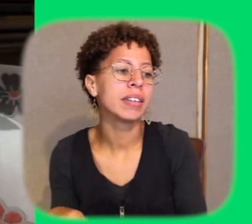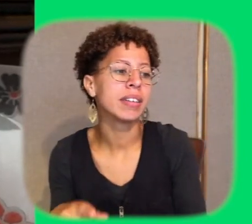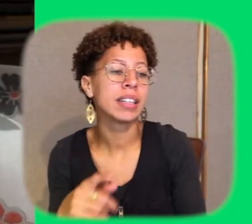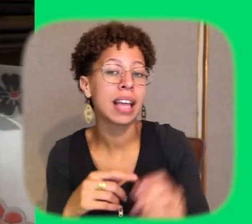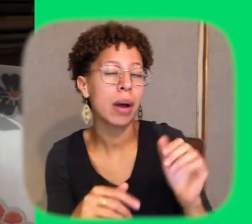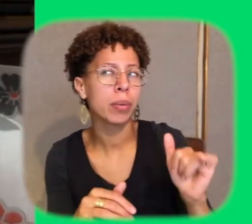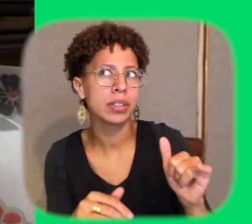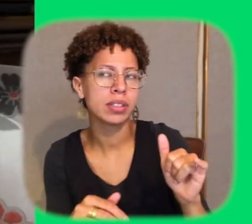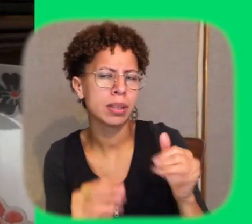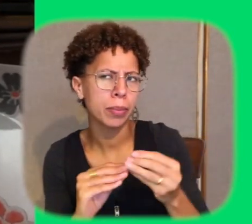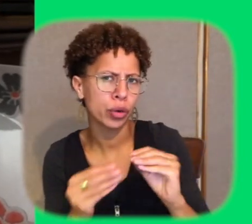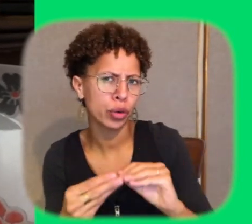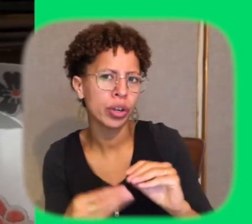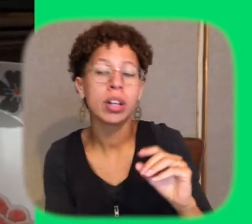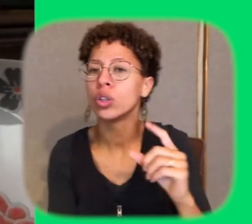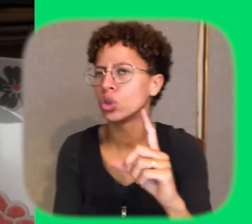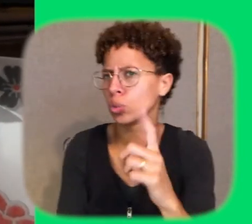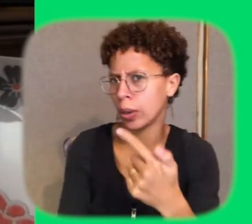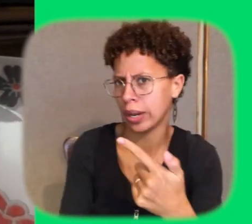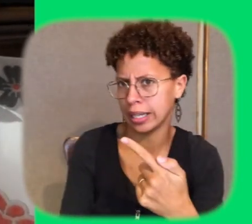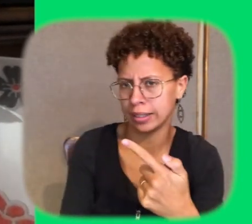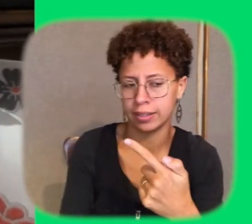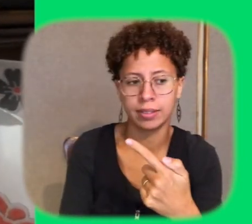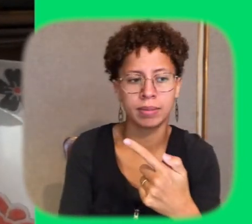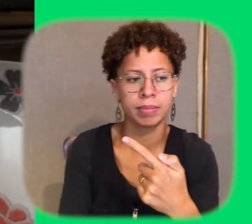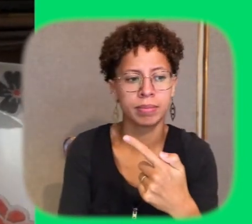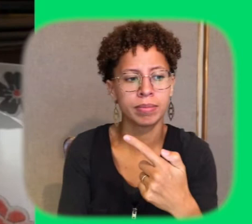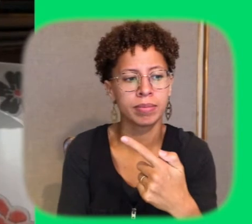That was 21. Okay, 22.